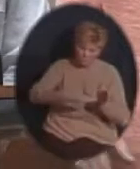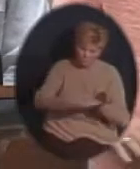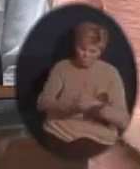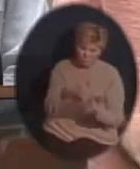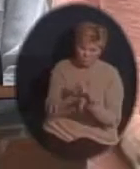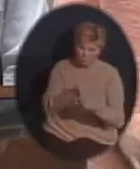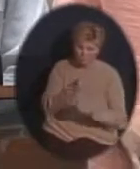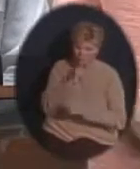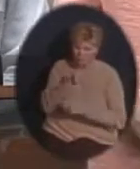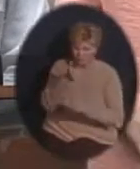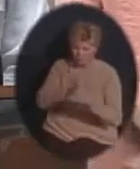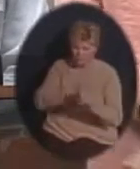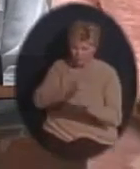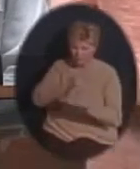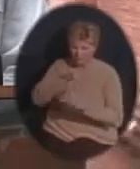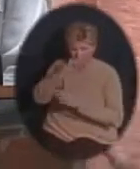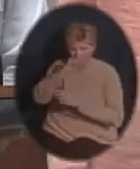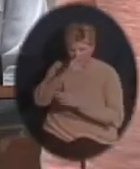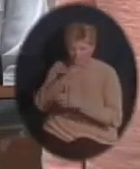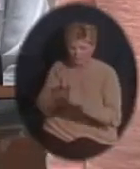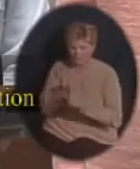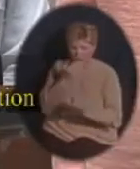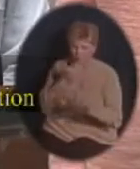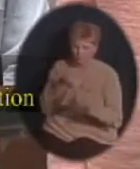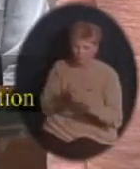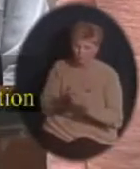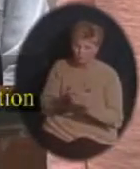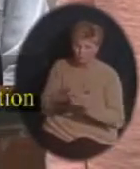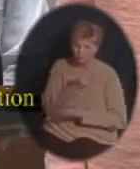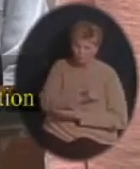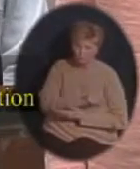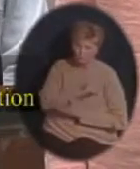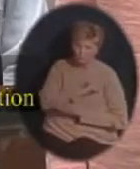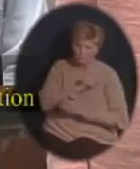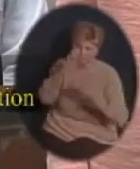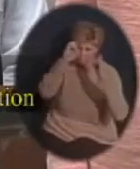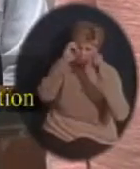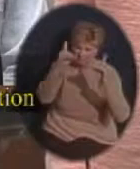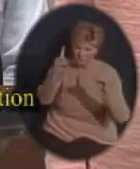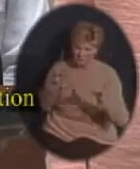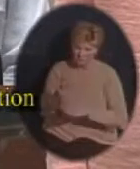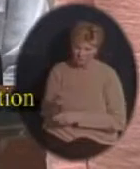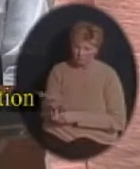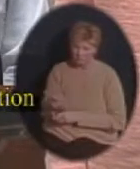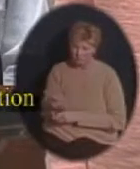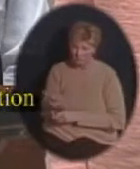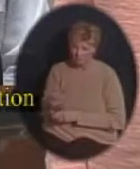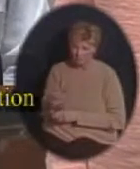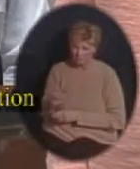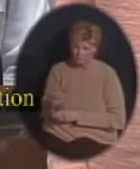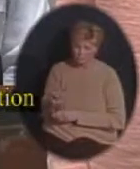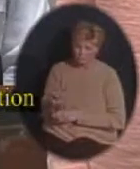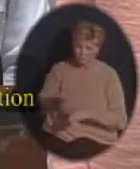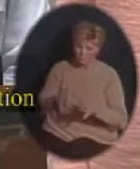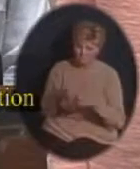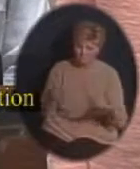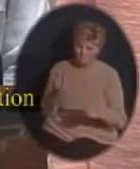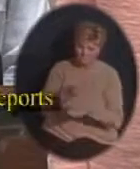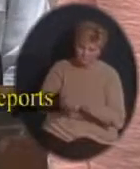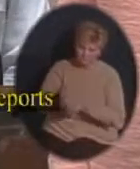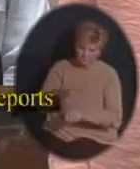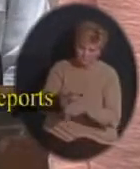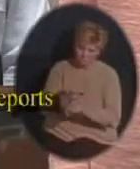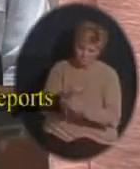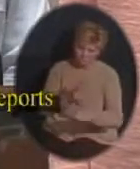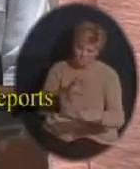making sure every child receives a quality public education. It also communicates the hard work teachers do each and every day to